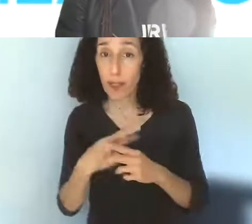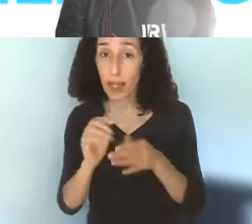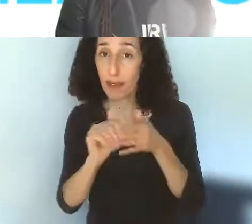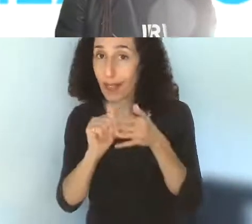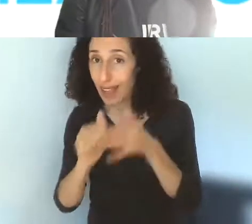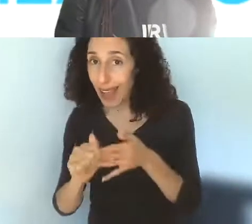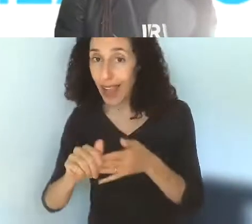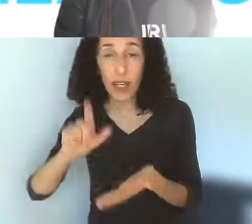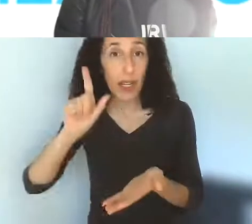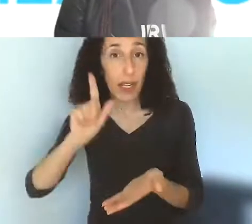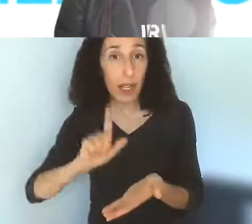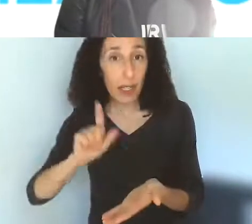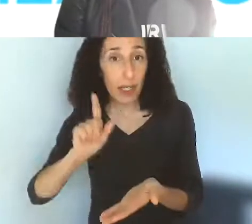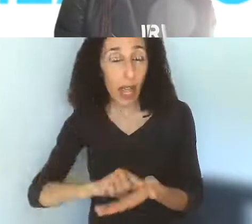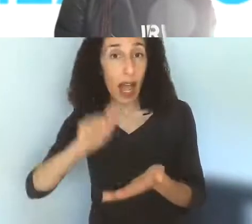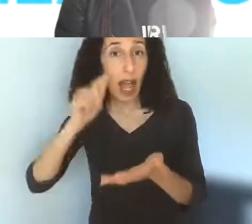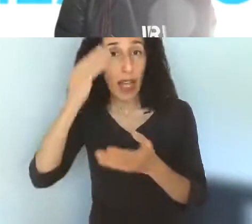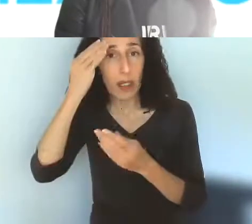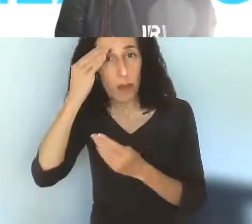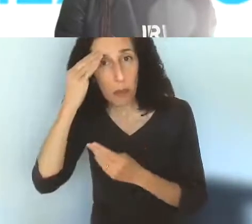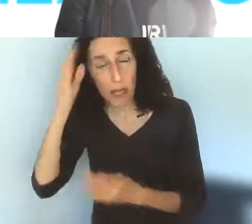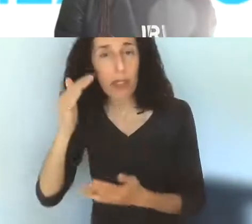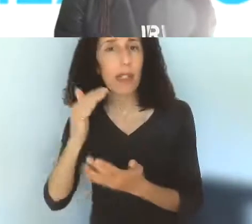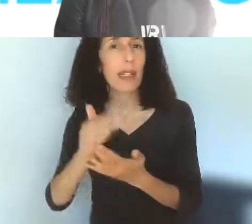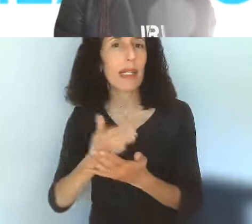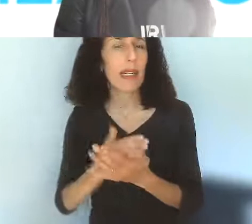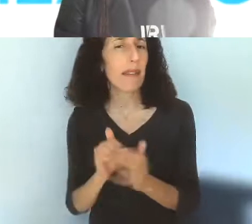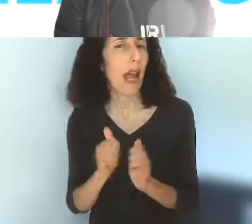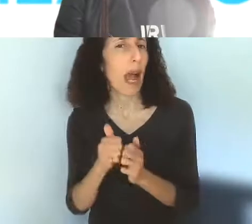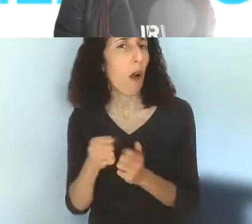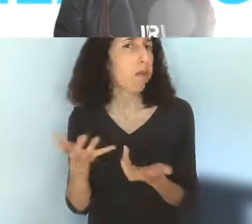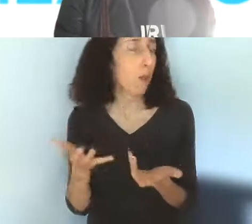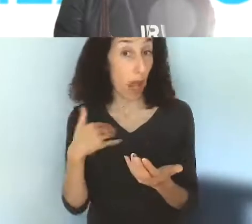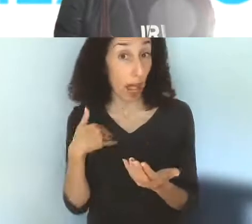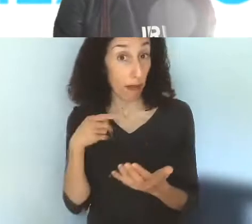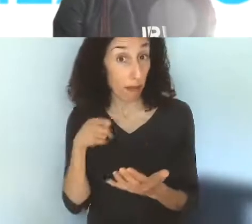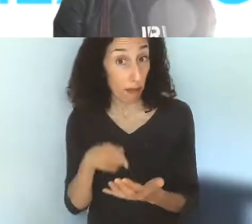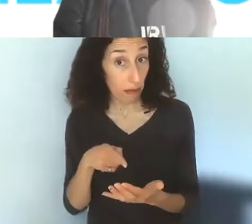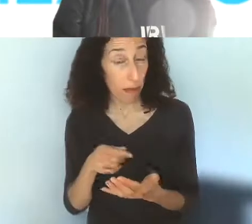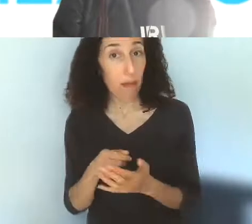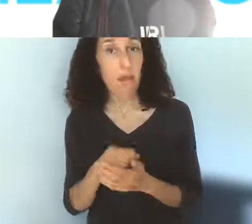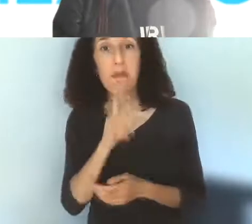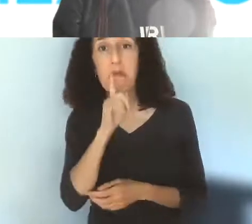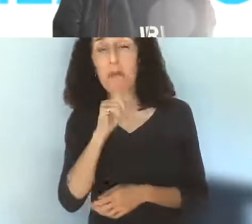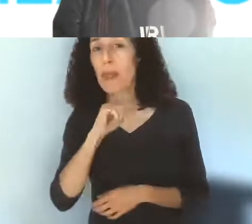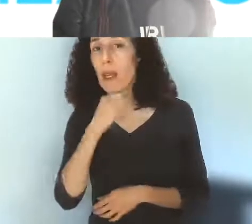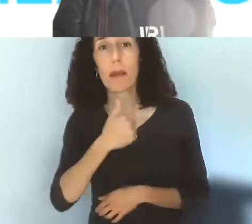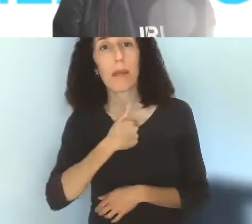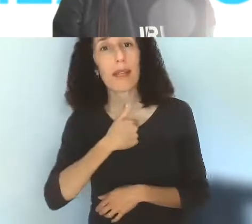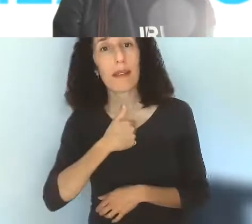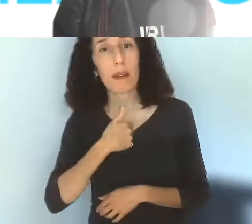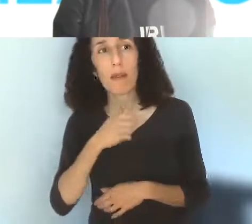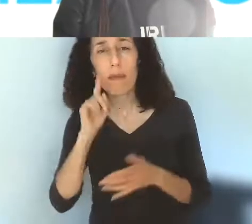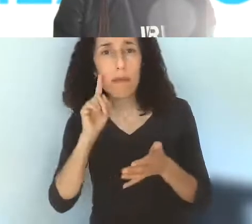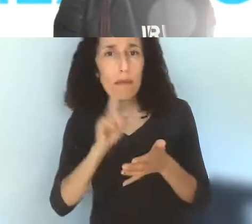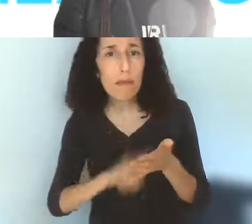up for a virtual event? You know, I haven't consulted a specific guide, but I have been paying close